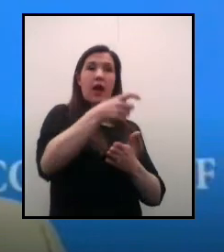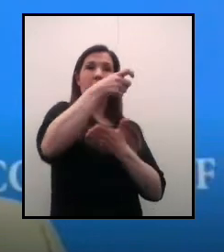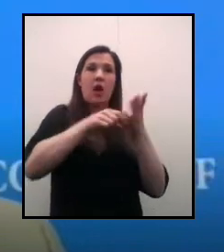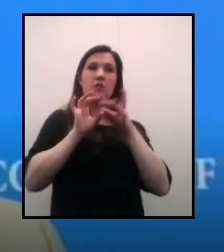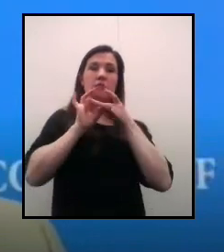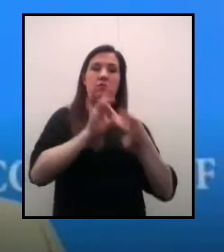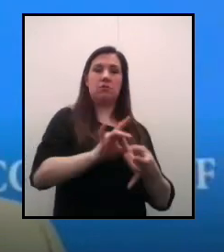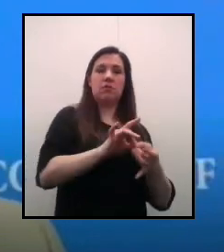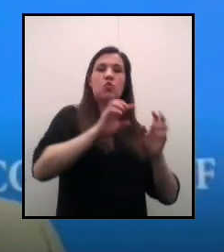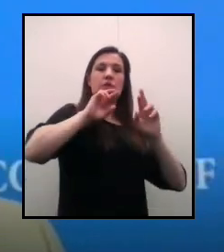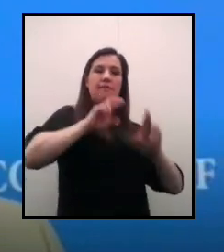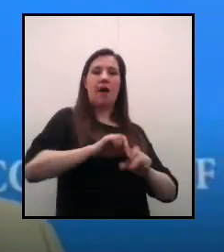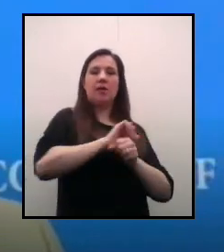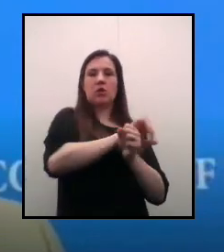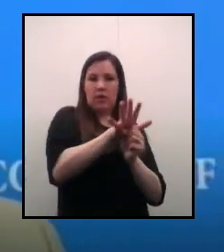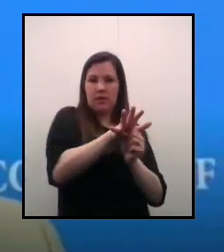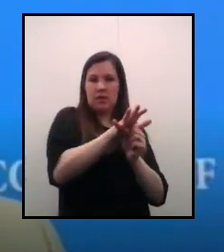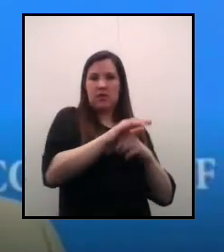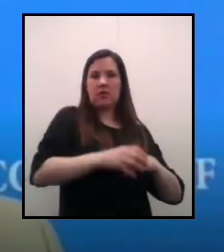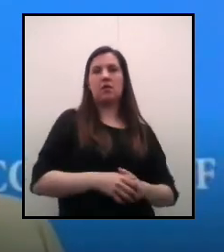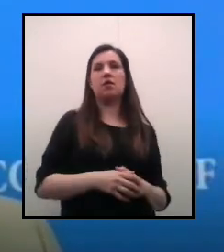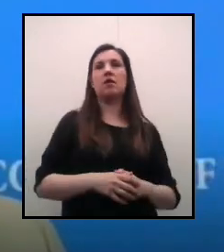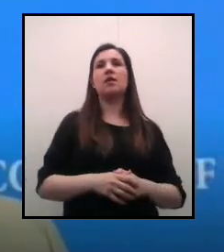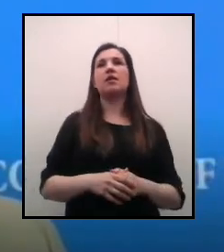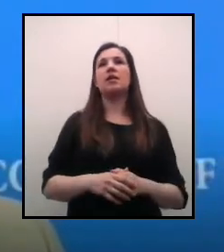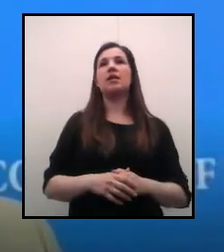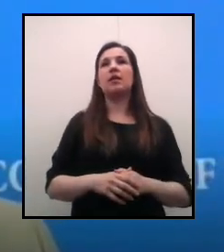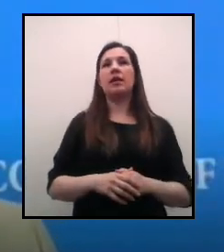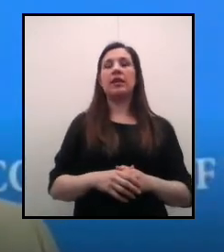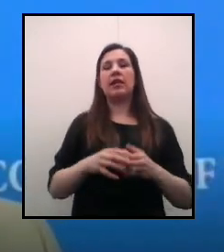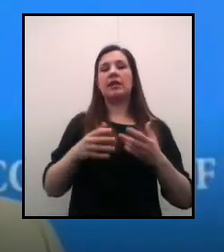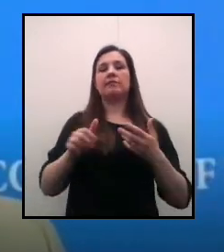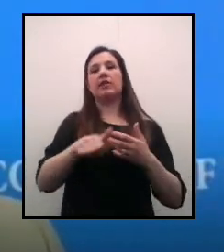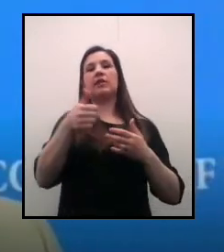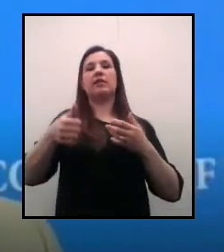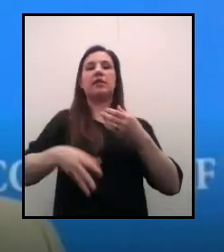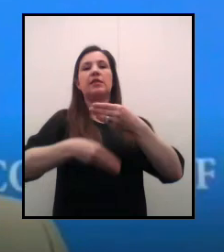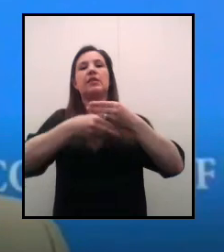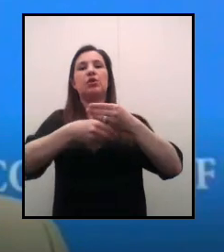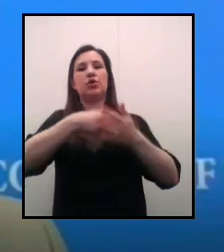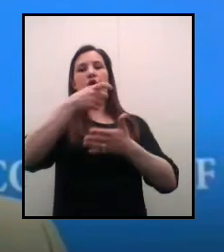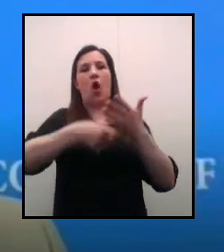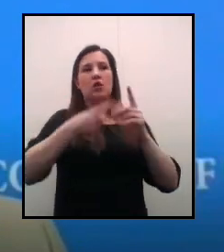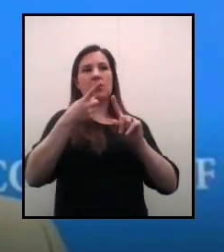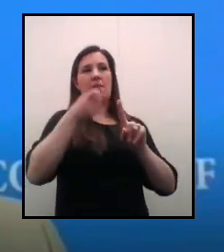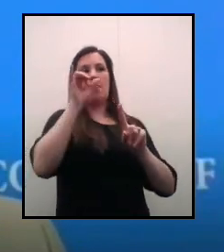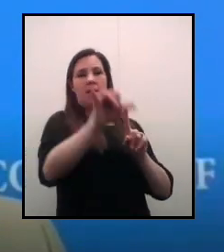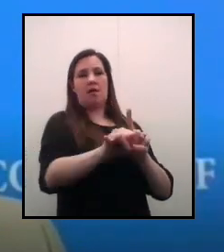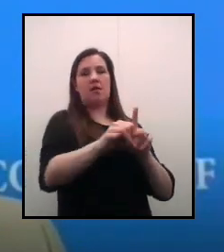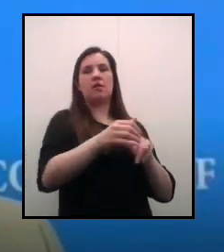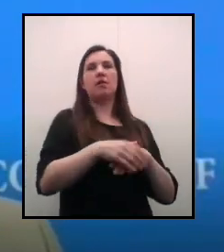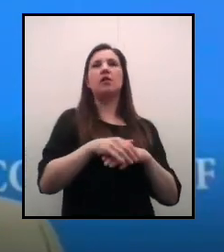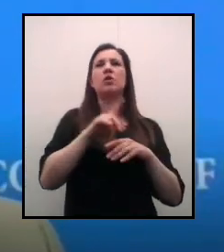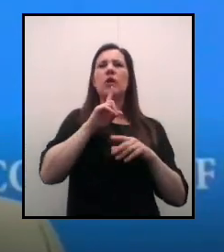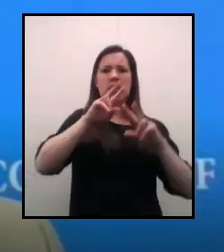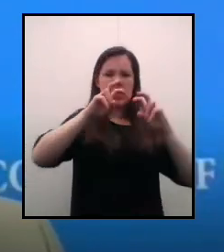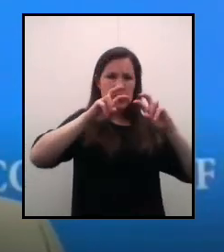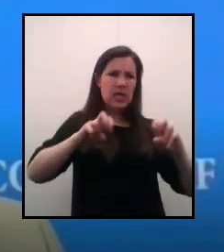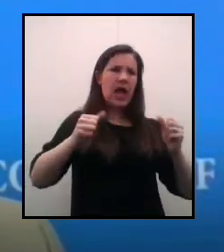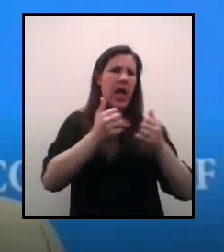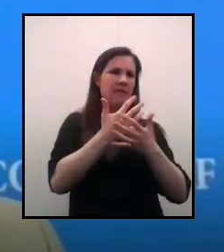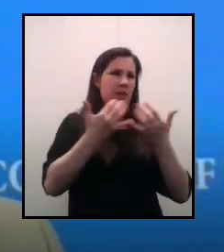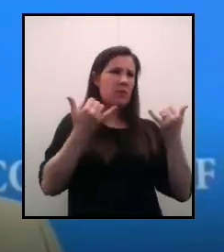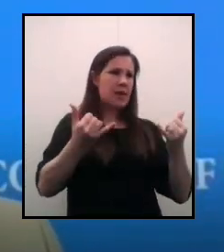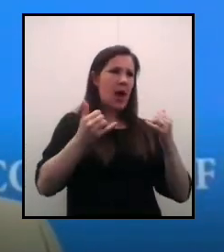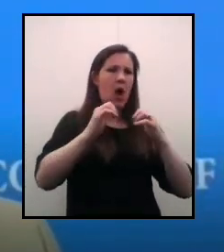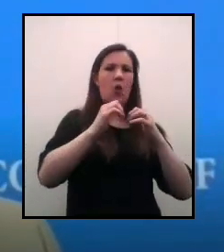the response to COVID-19 and the ancillary costs that have resulted from it. And so we're analyzing all that right